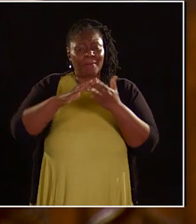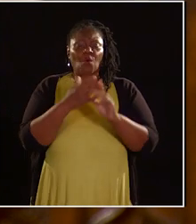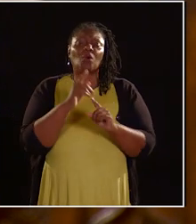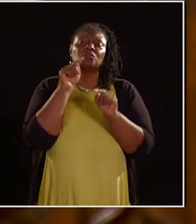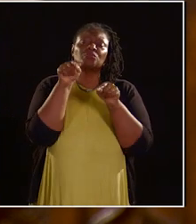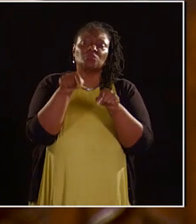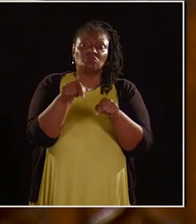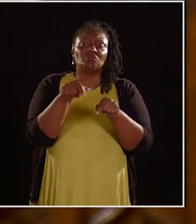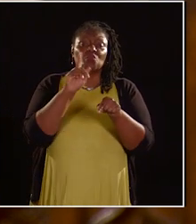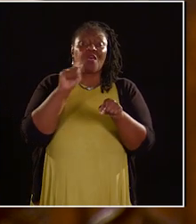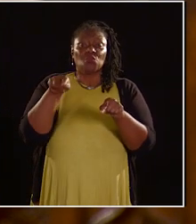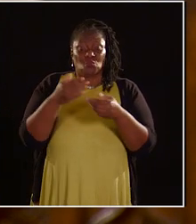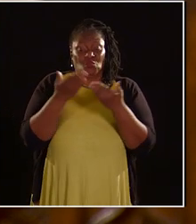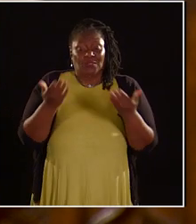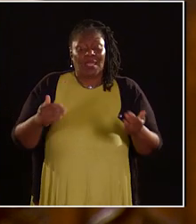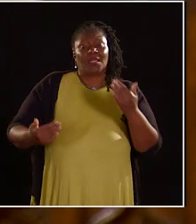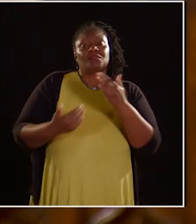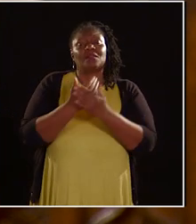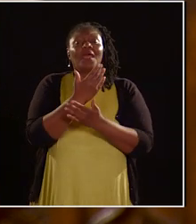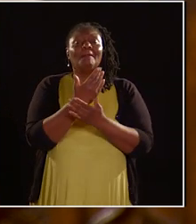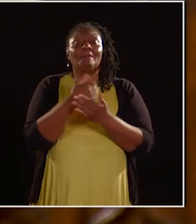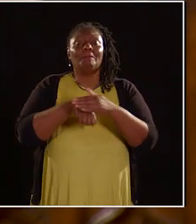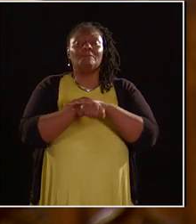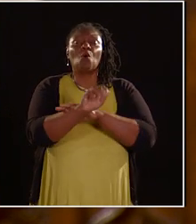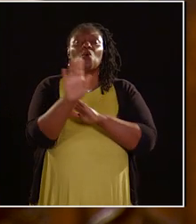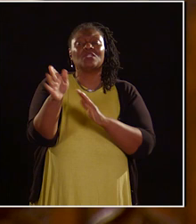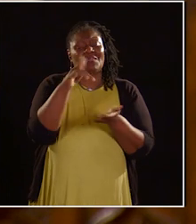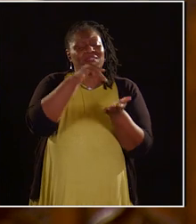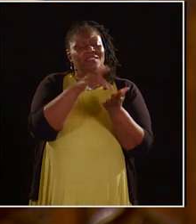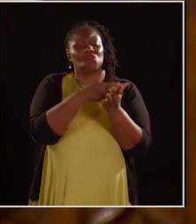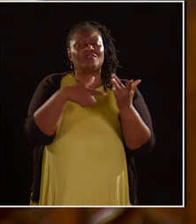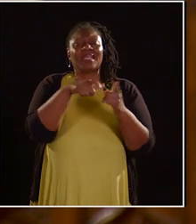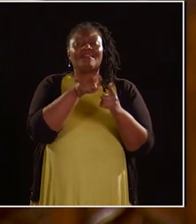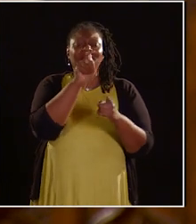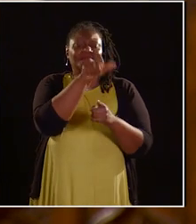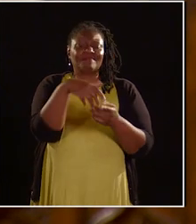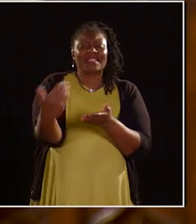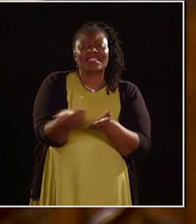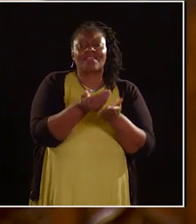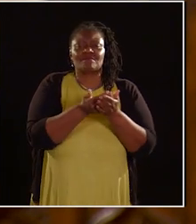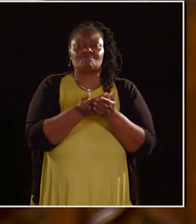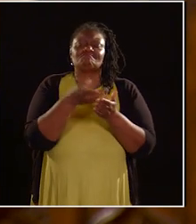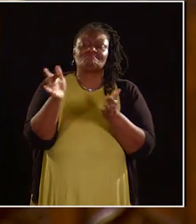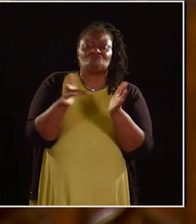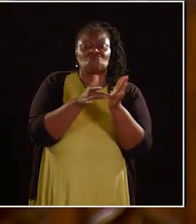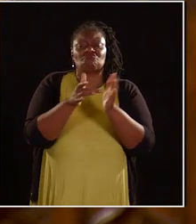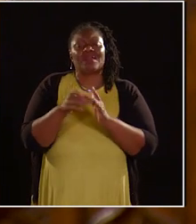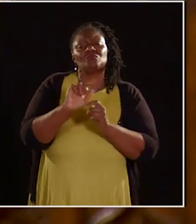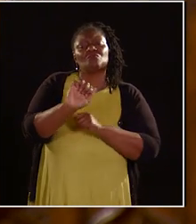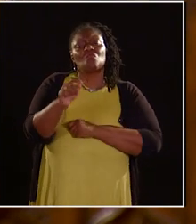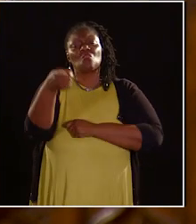unto you is born this day in the city of David a Savior, which is Christ the